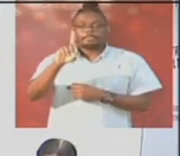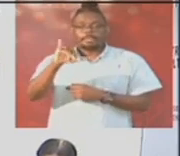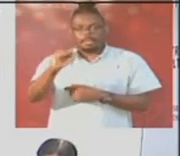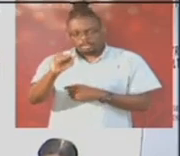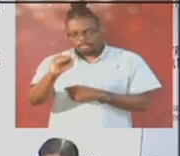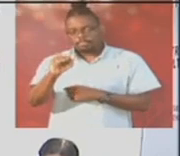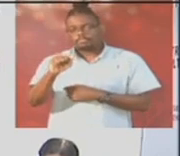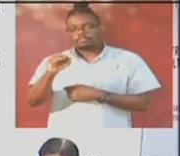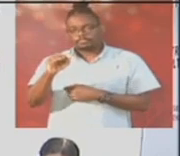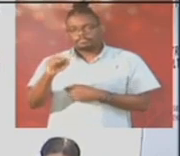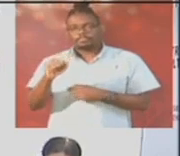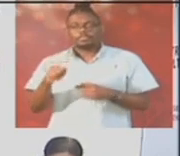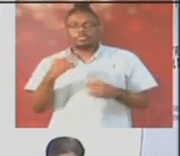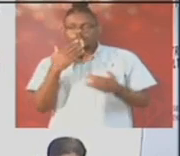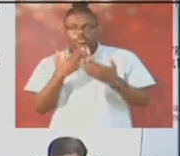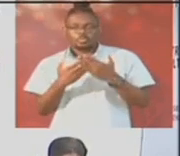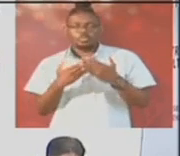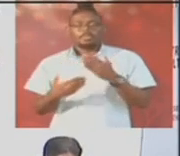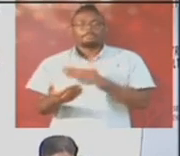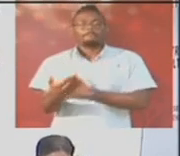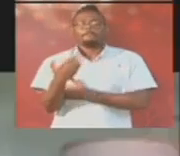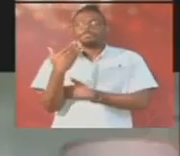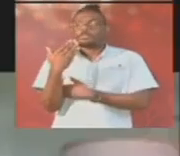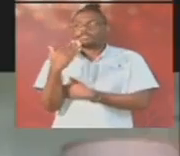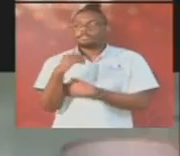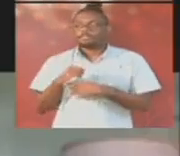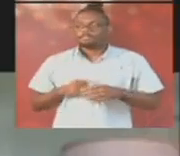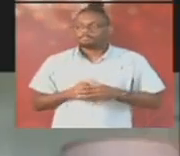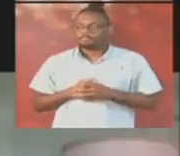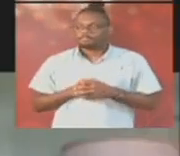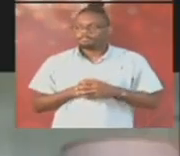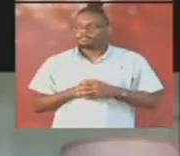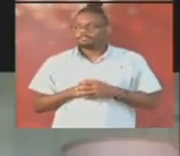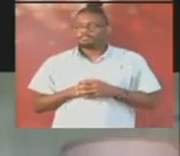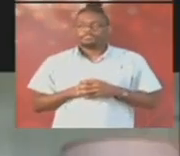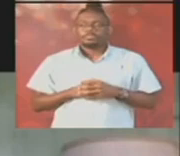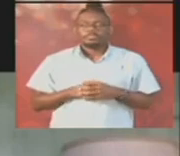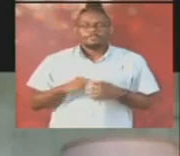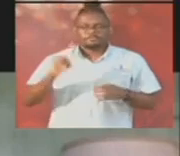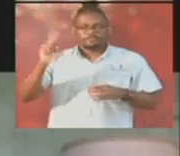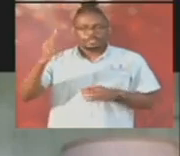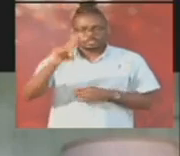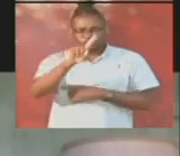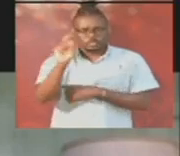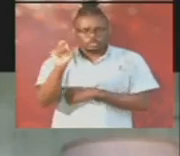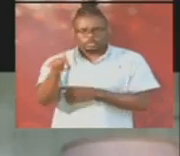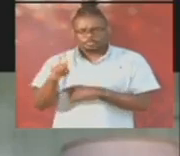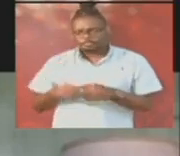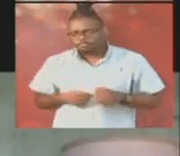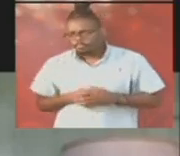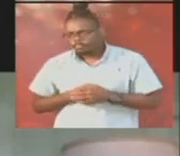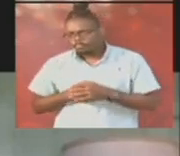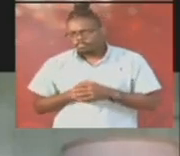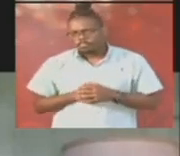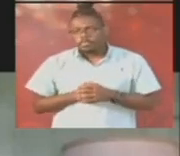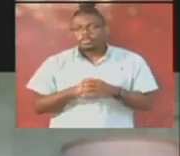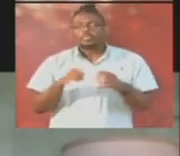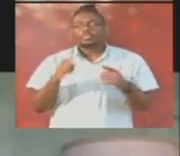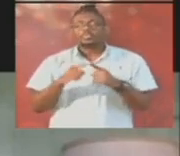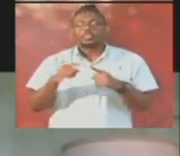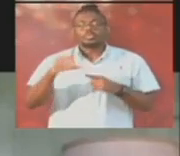Hi, good morning, everyone. Rashad Khan, Guardian Media Limited. Okay, so my first question is to both the CMO and the